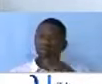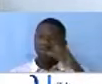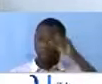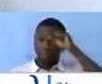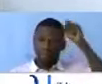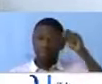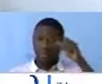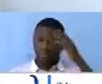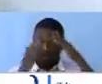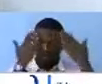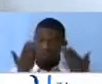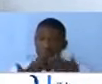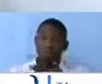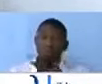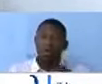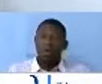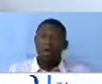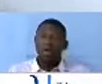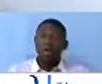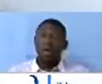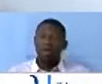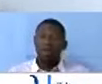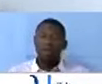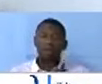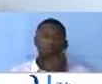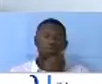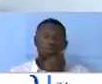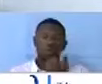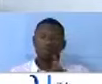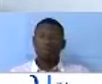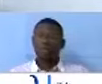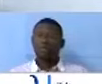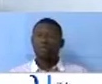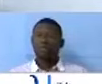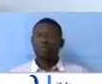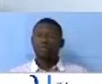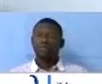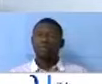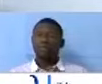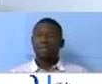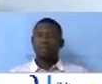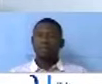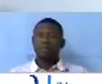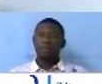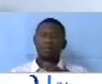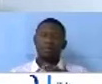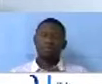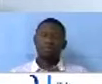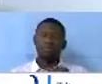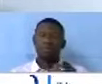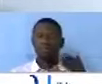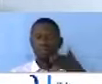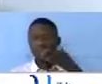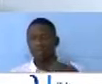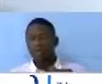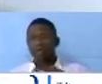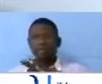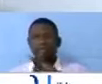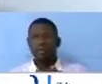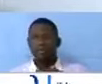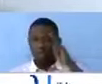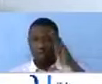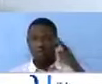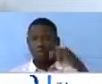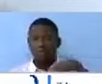ma ci guddi gu ñak wo xamana fu mu amé suma nomba. Then I was on my way going to my family home in Bakau. Ambo mangé dem ci